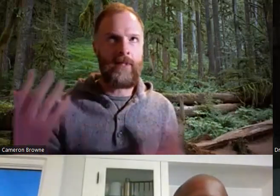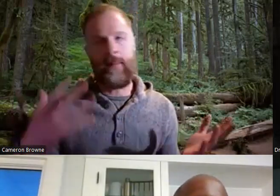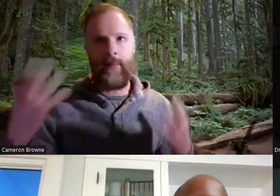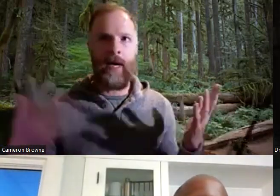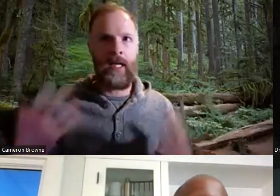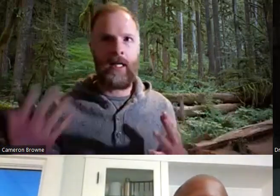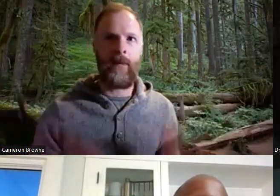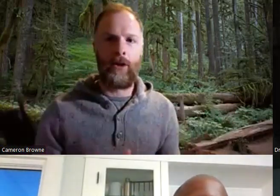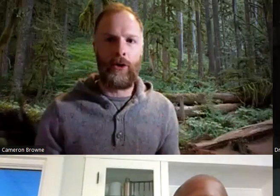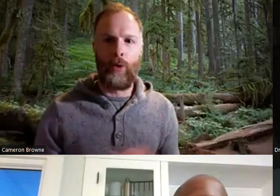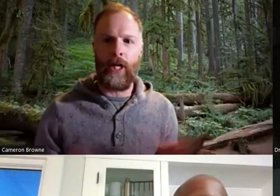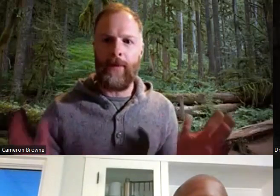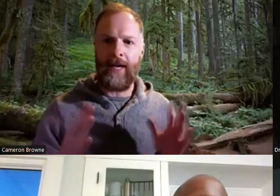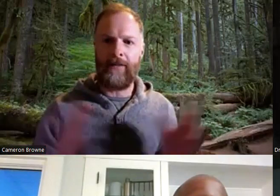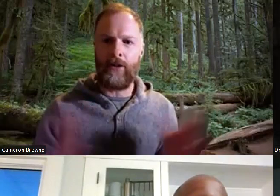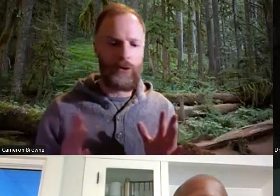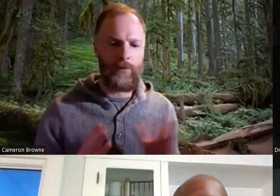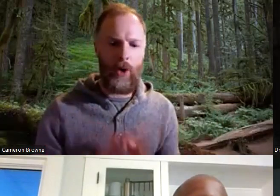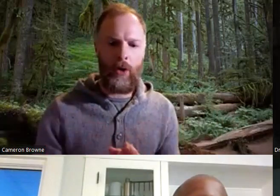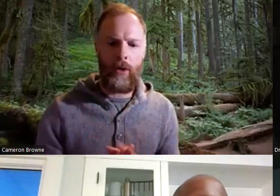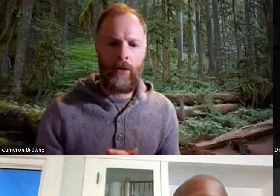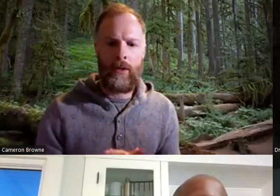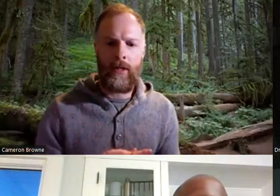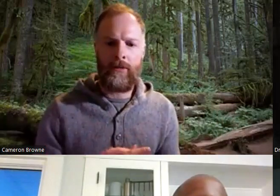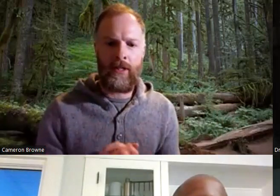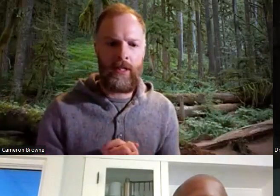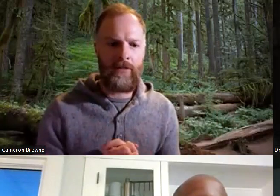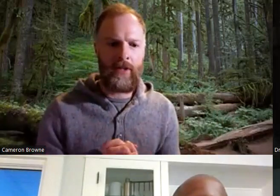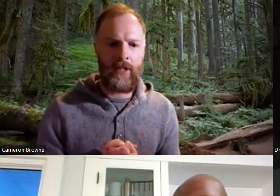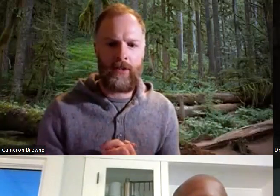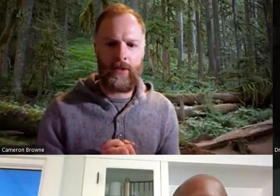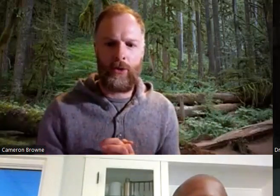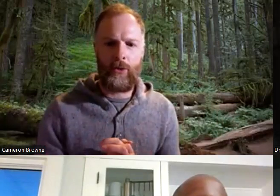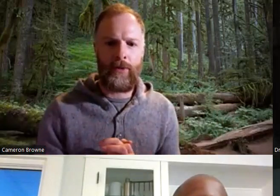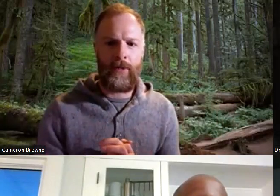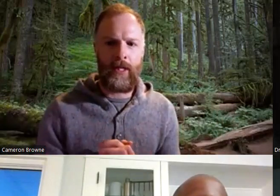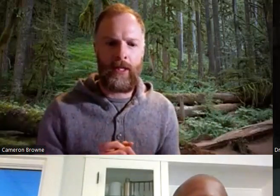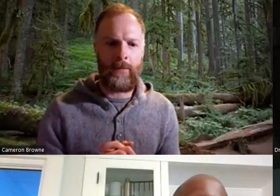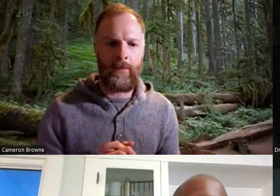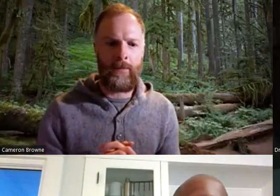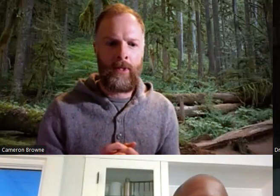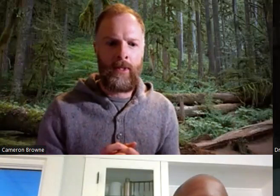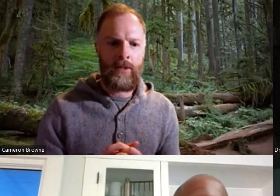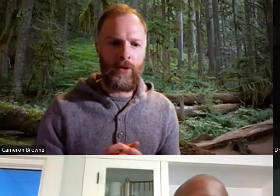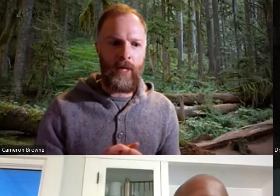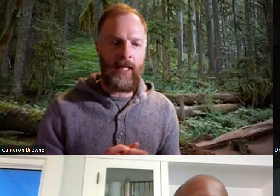In my mind, I'm a little worried about having small of a group.